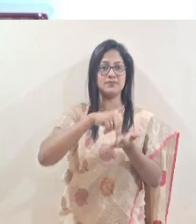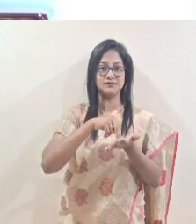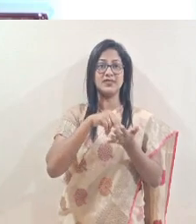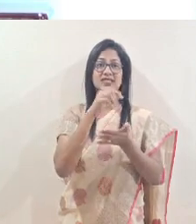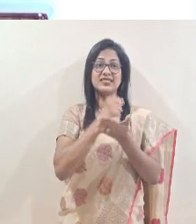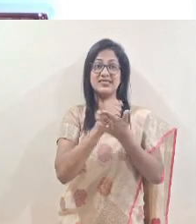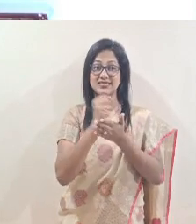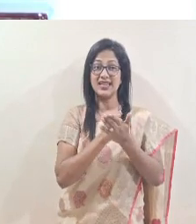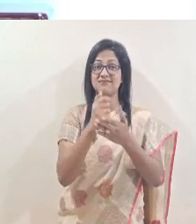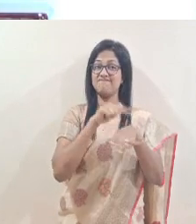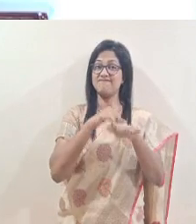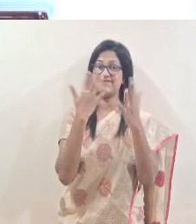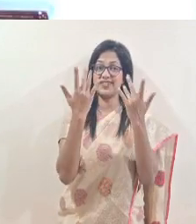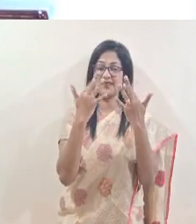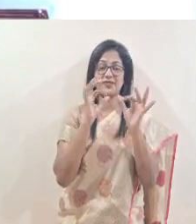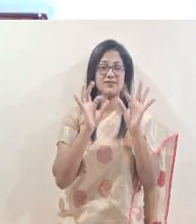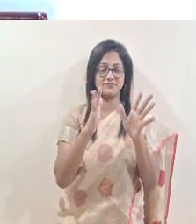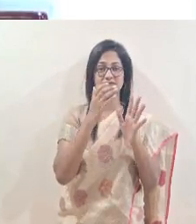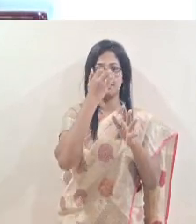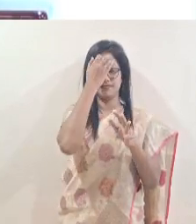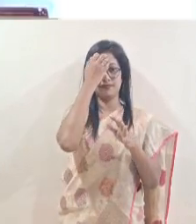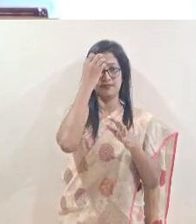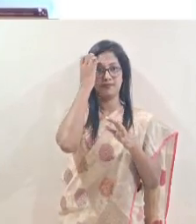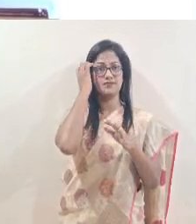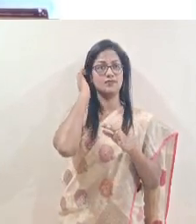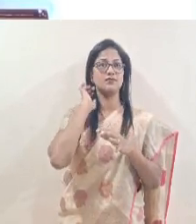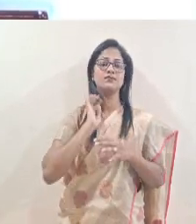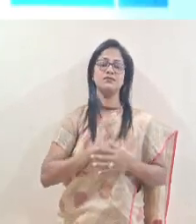Please try to complete in 10 minutes.